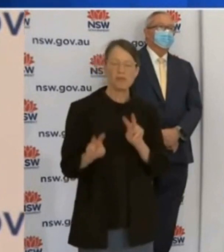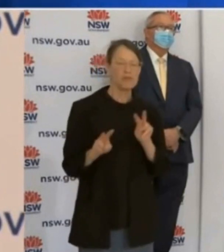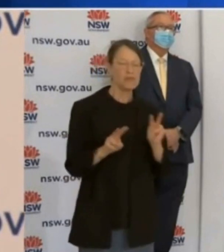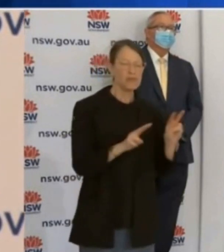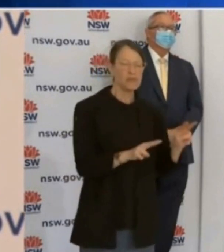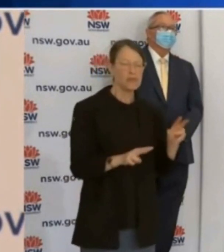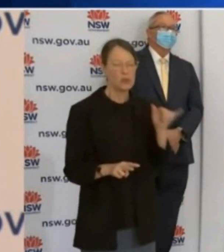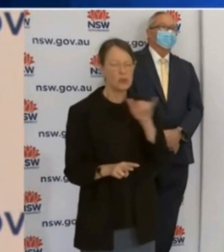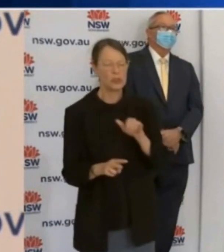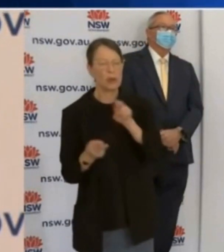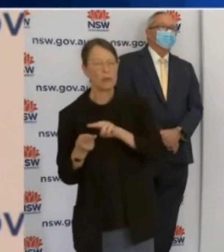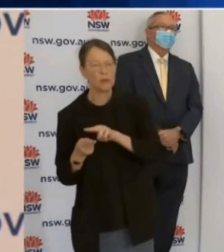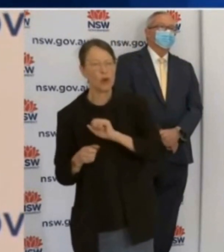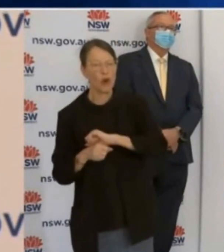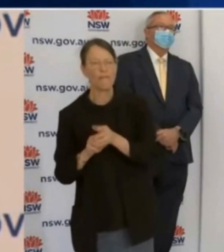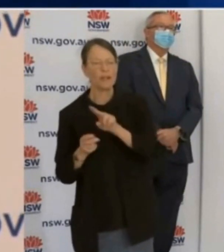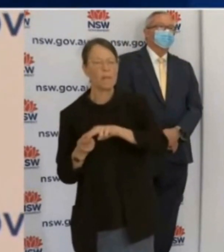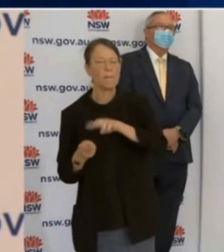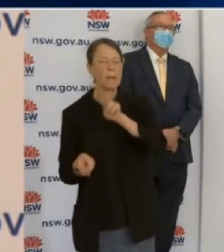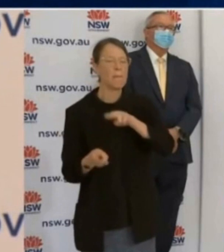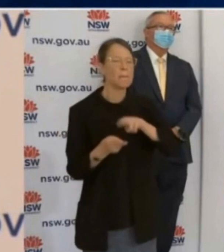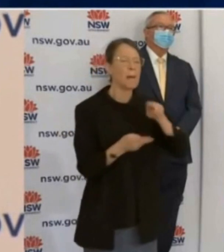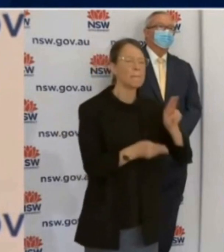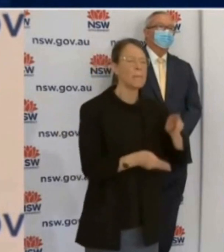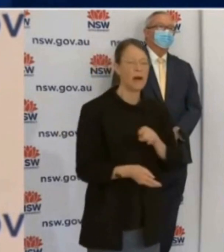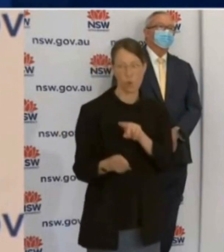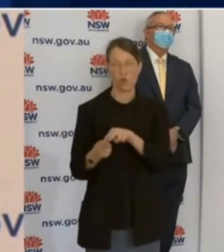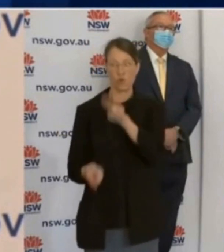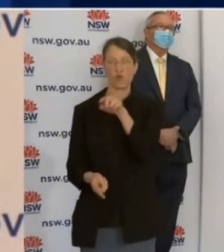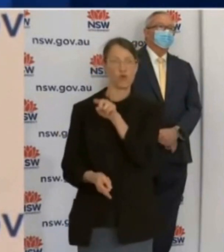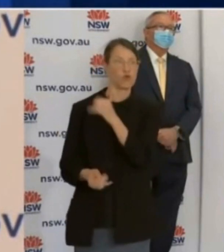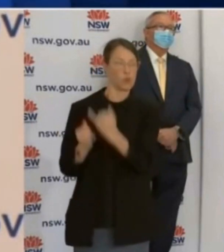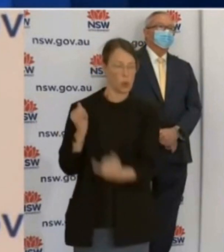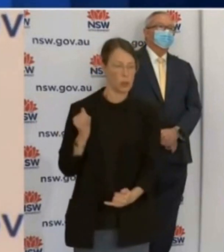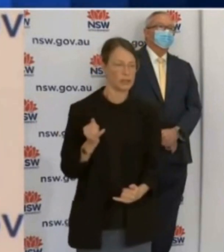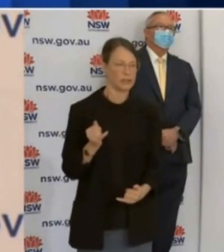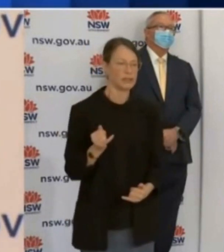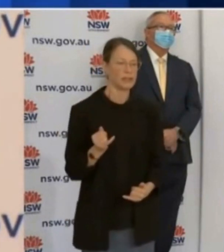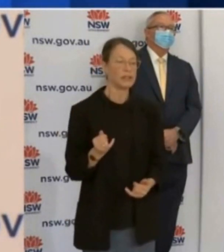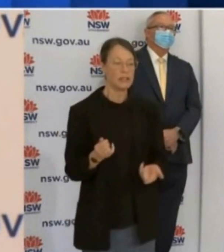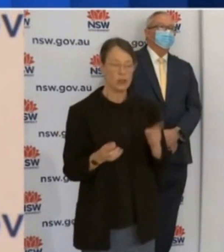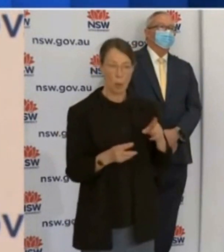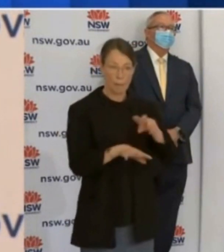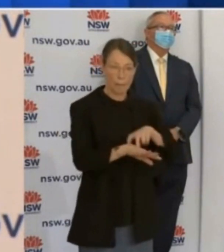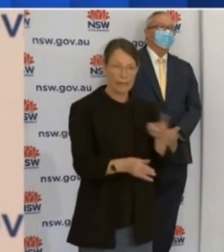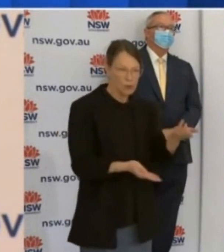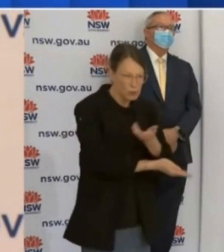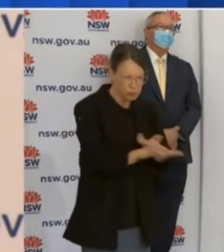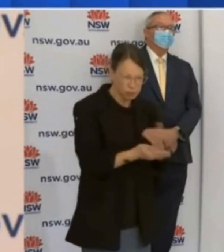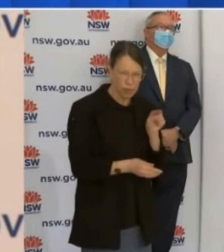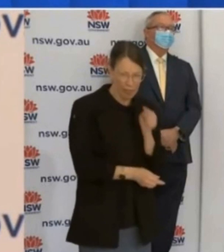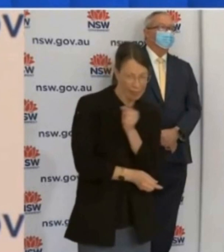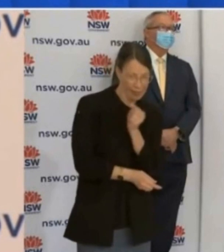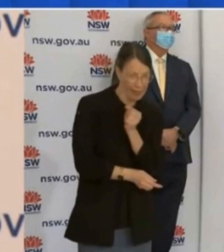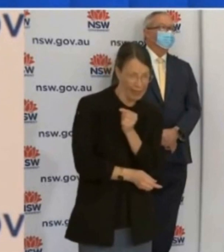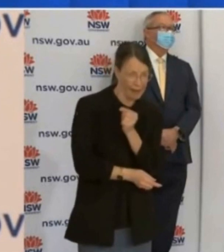cases. So we have a huddle with police every morning, and we say these are the areas we're really concerned about. And so the areas I'm concerned about